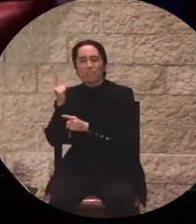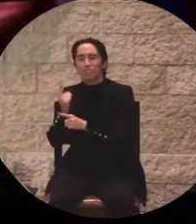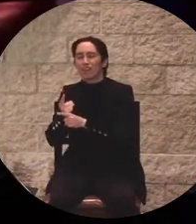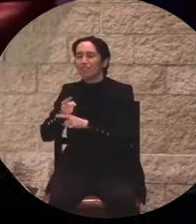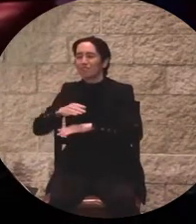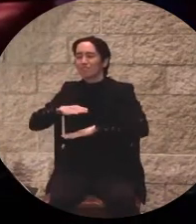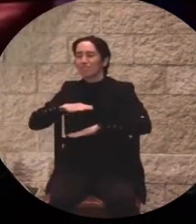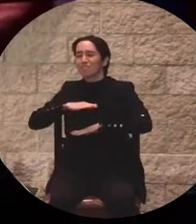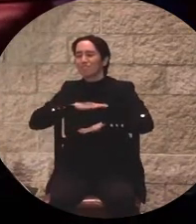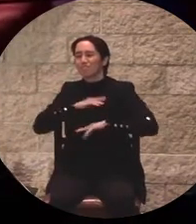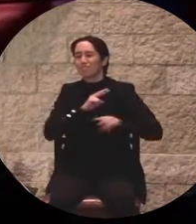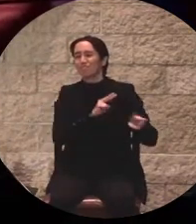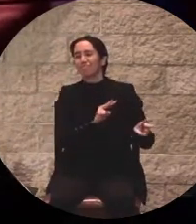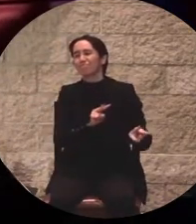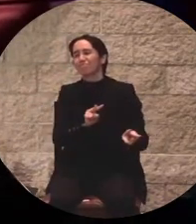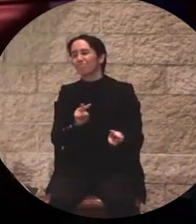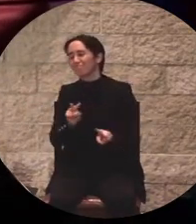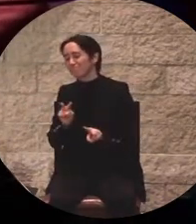right.